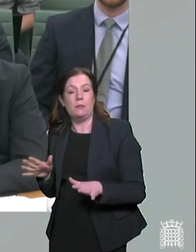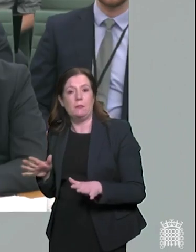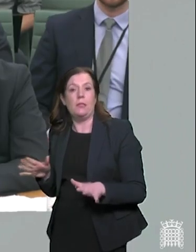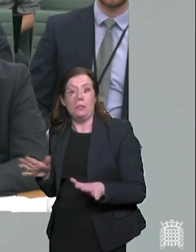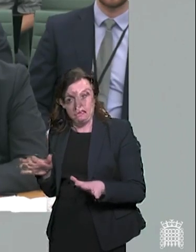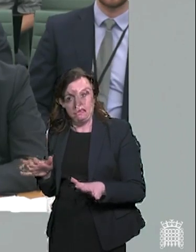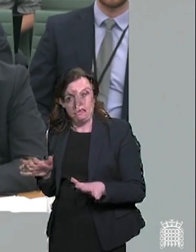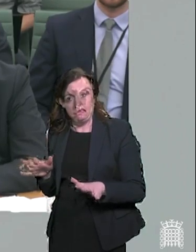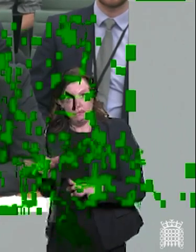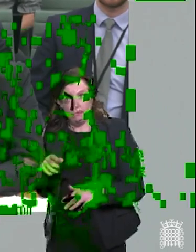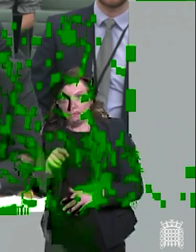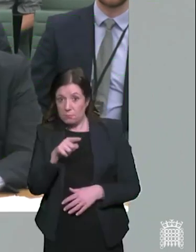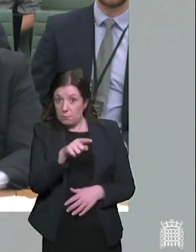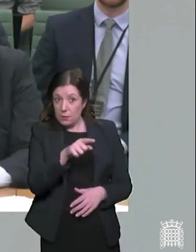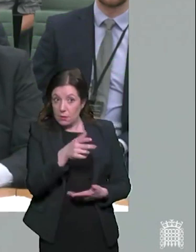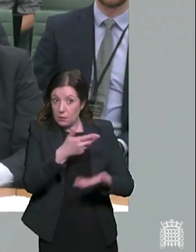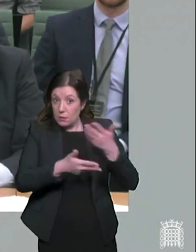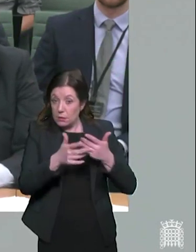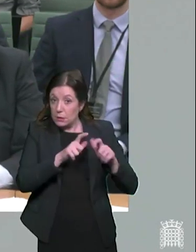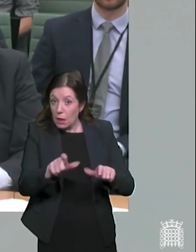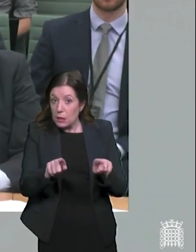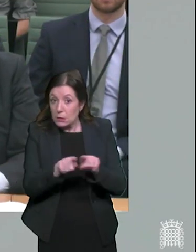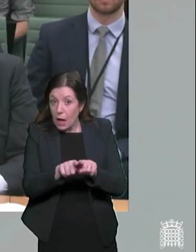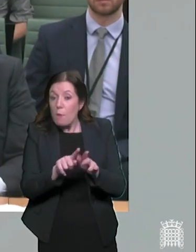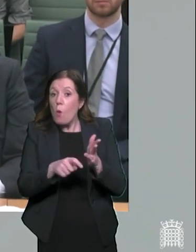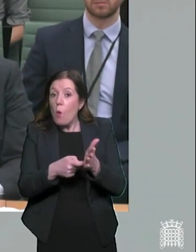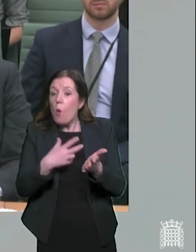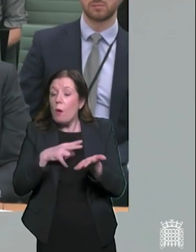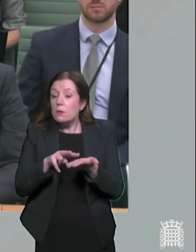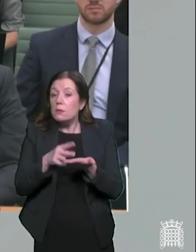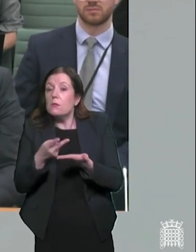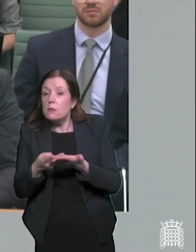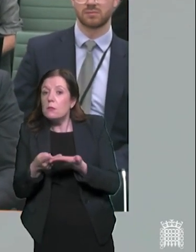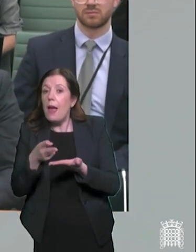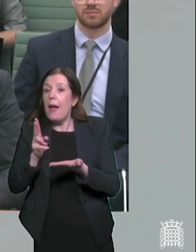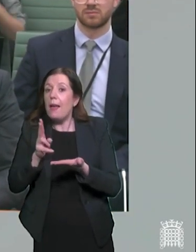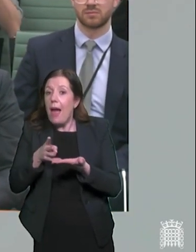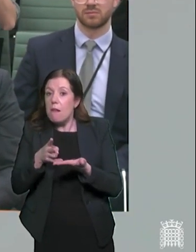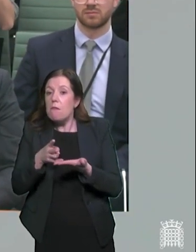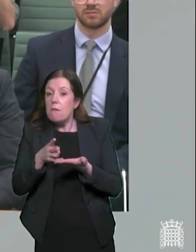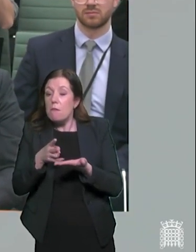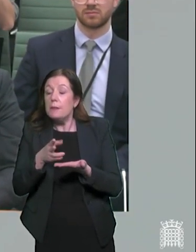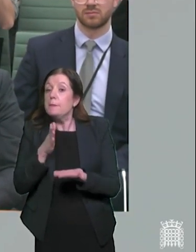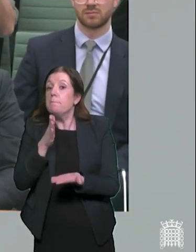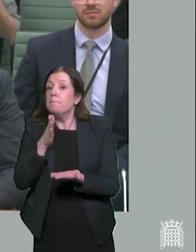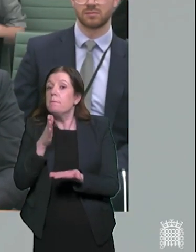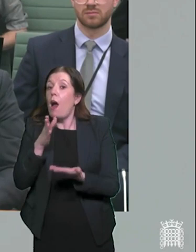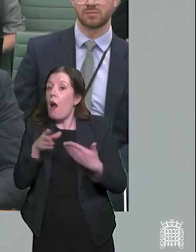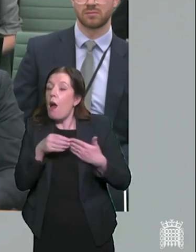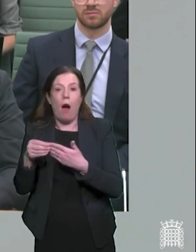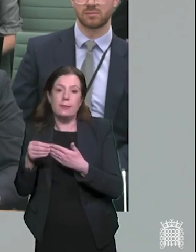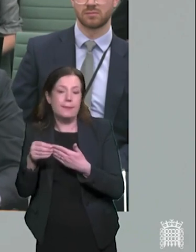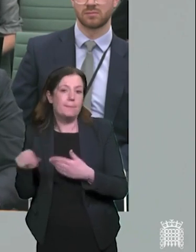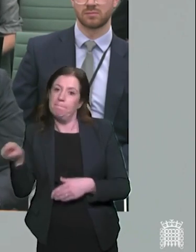to reassert that, or do you want to correct the record and acknowledge here that actually the guidance